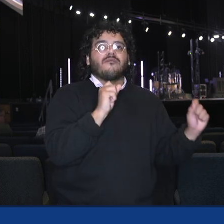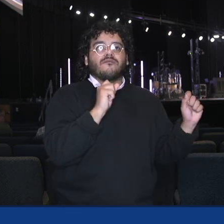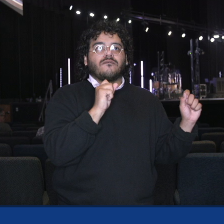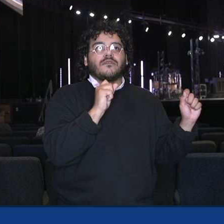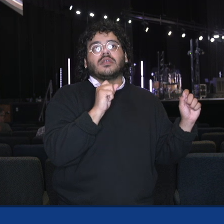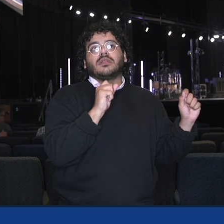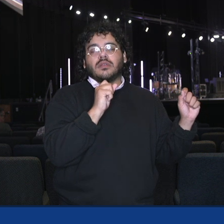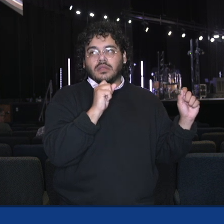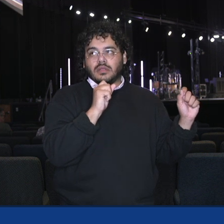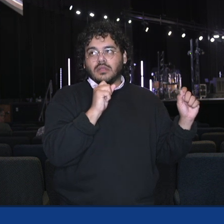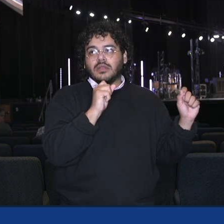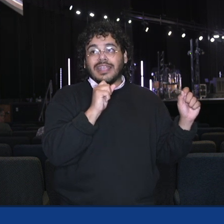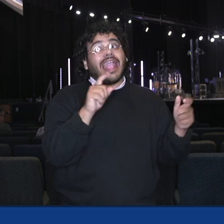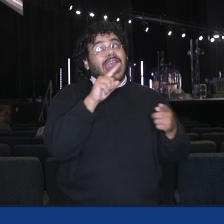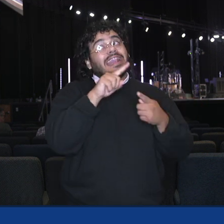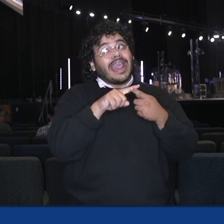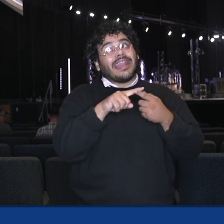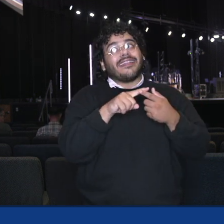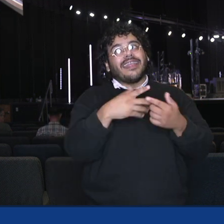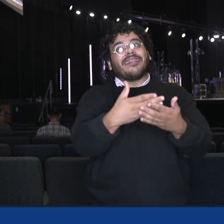Now things are going to get a little weirder.